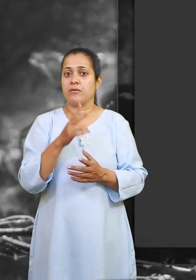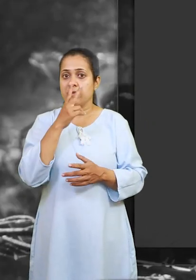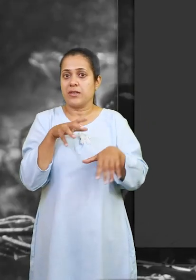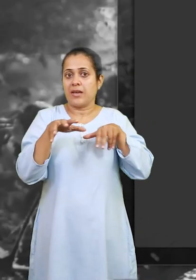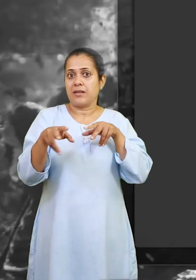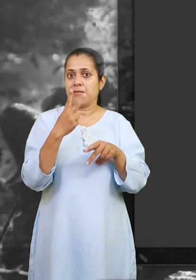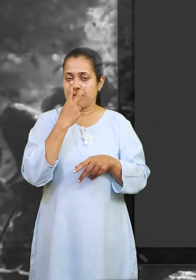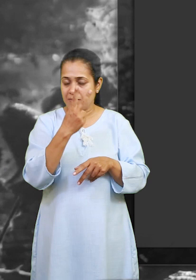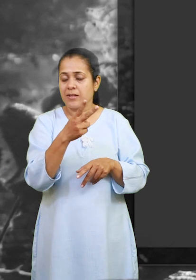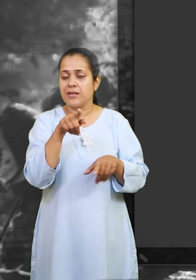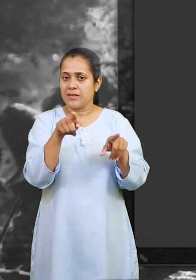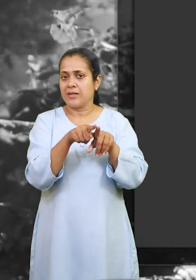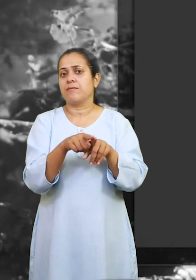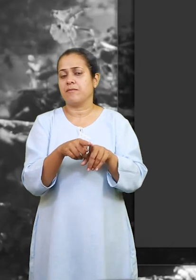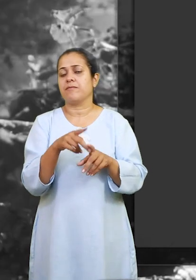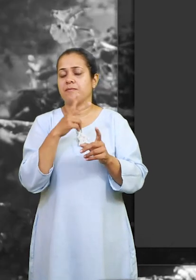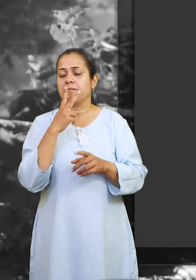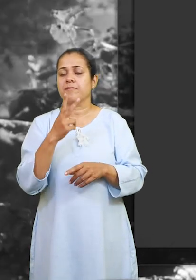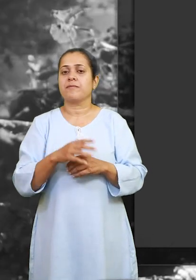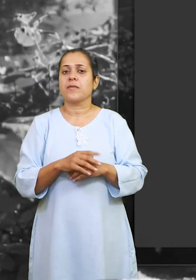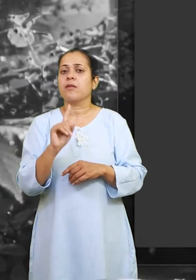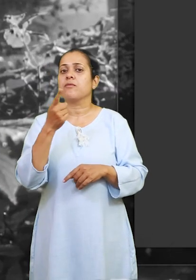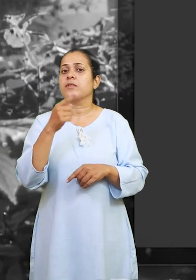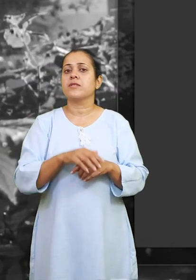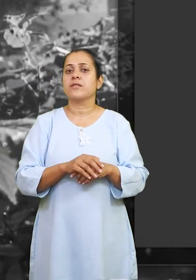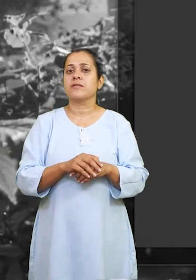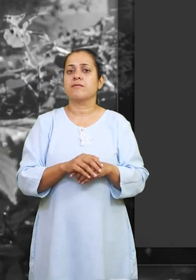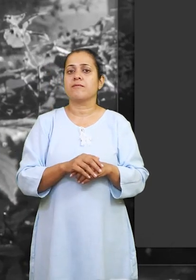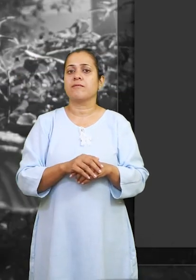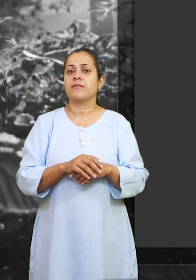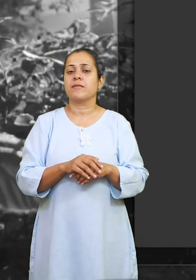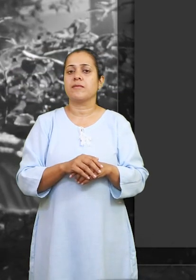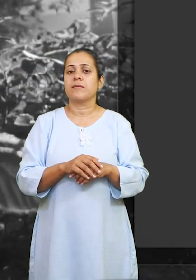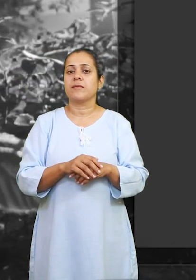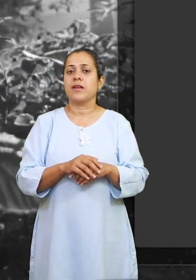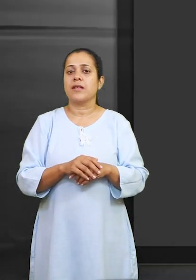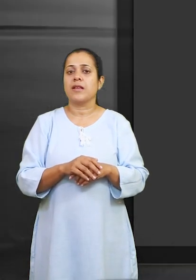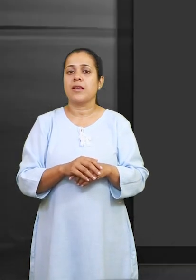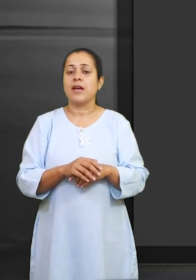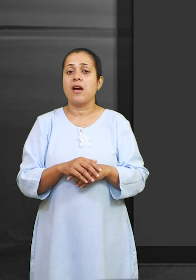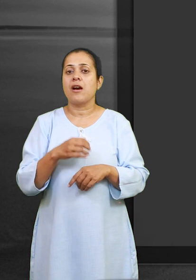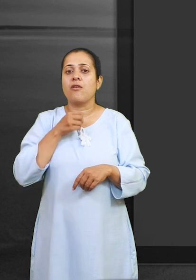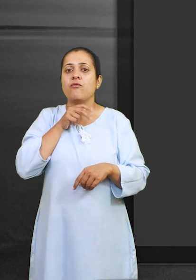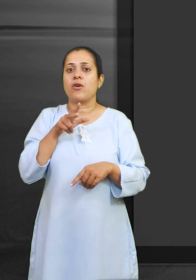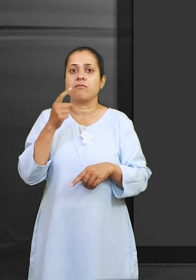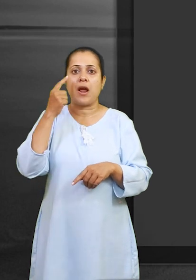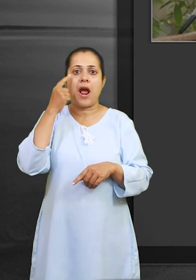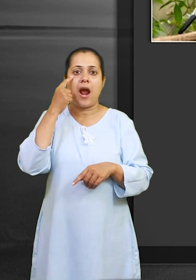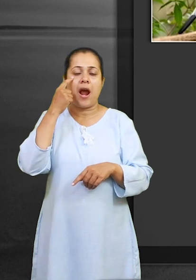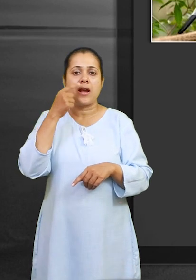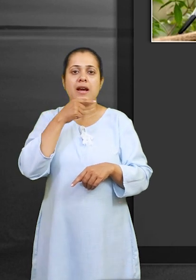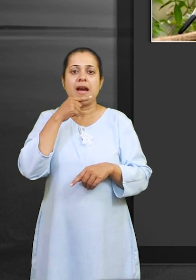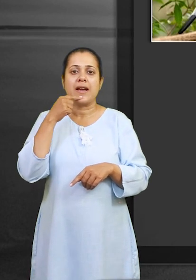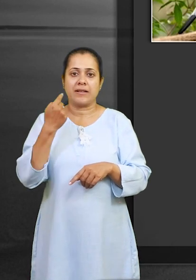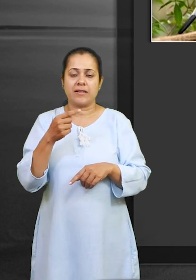animals that we are going to look at. So let us start with the first one, and that is the red-eyed frog. It has